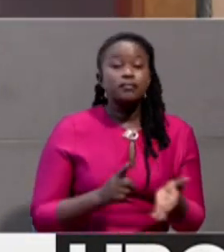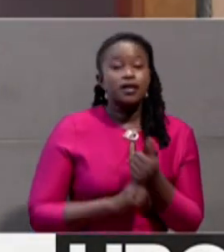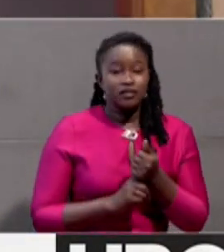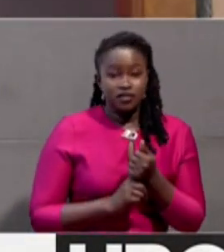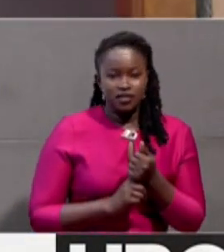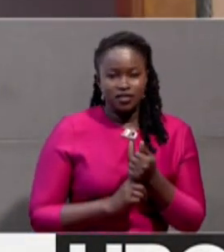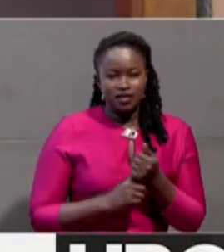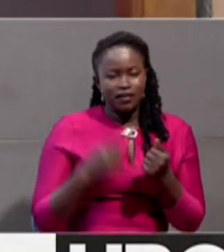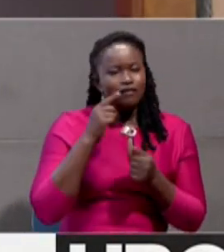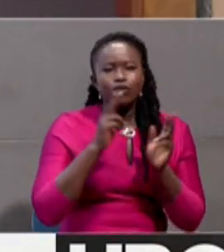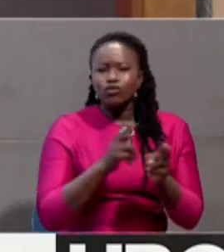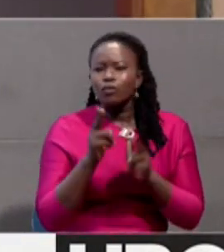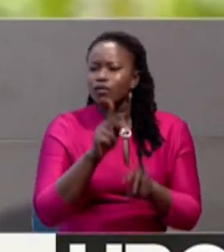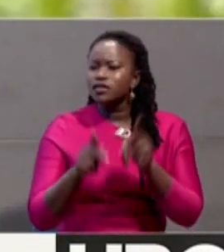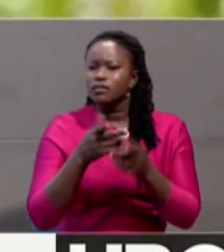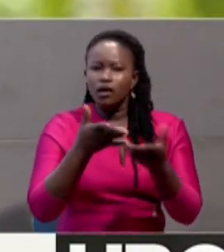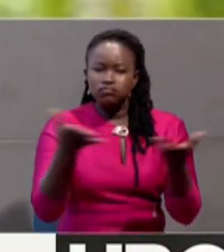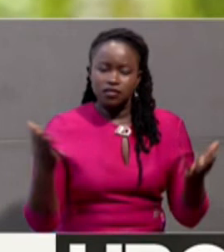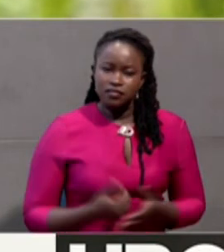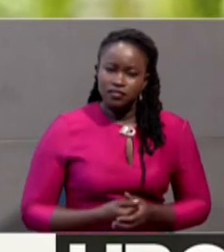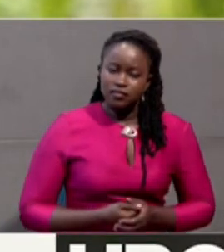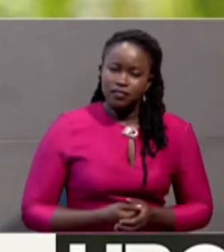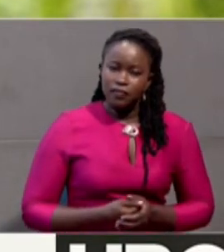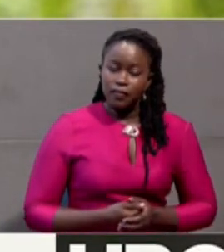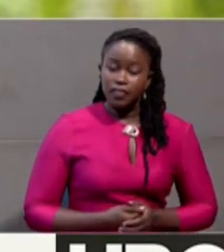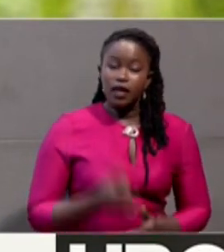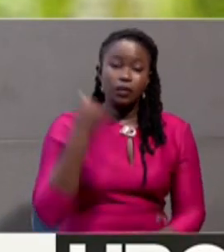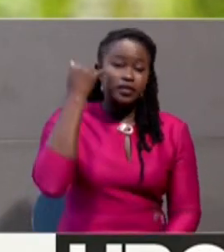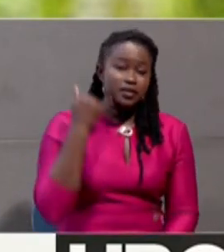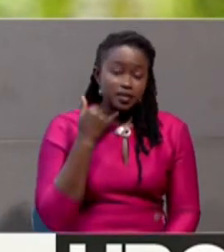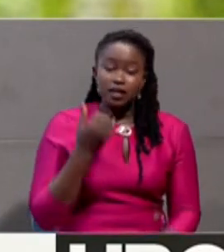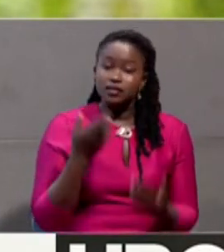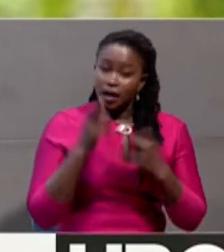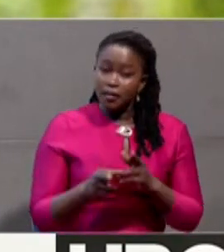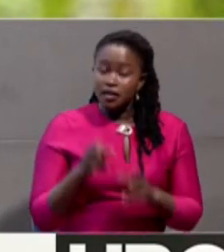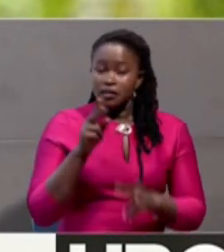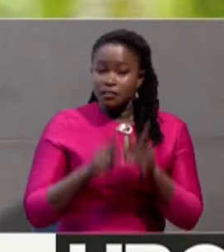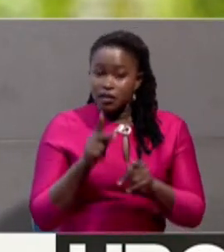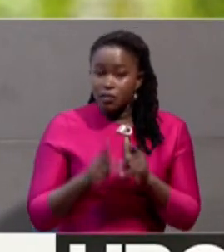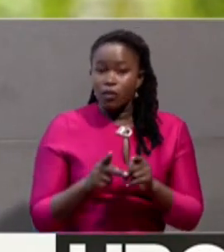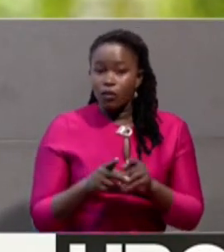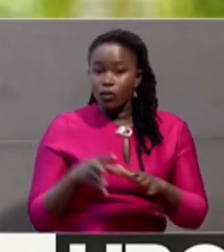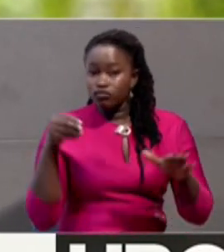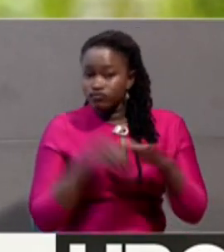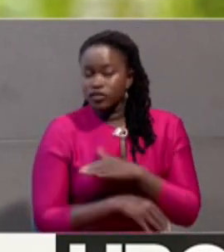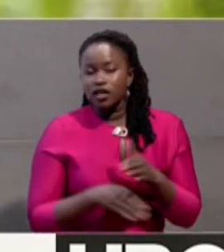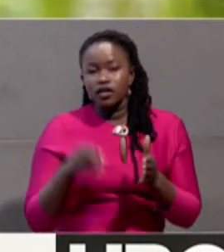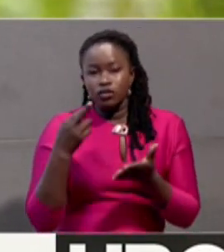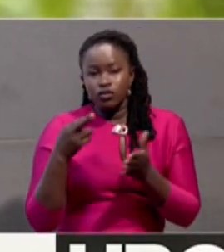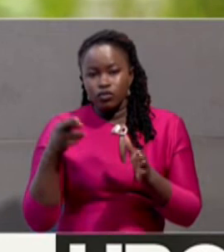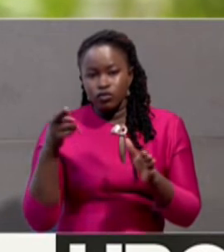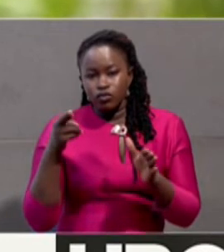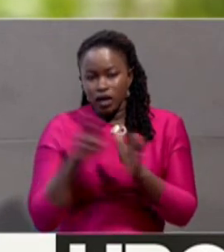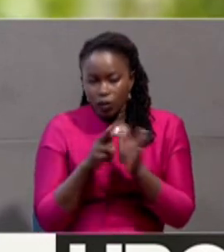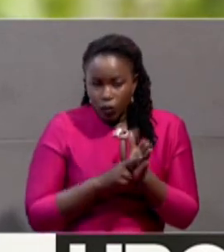ordinary person, this law? There are serious, there are consequences for people who falsify records, who destroy records,